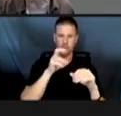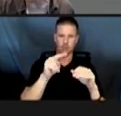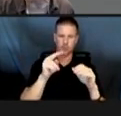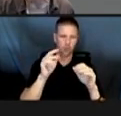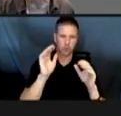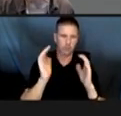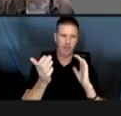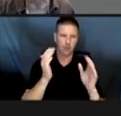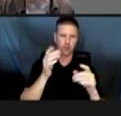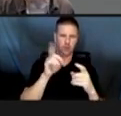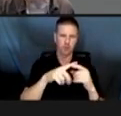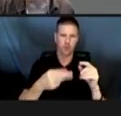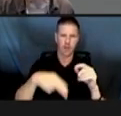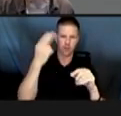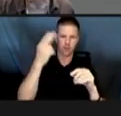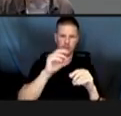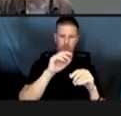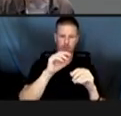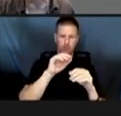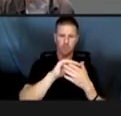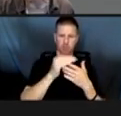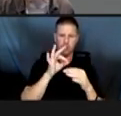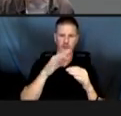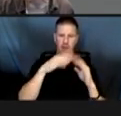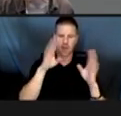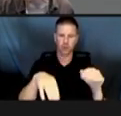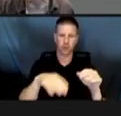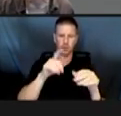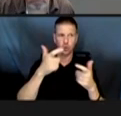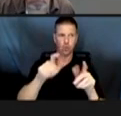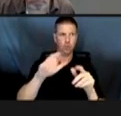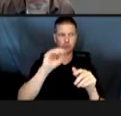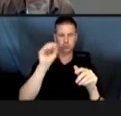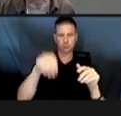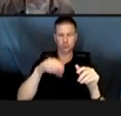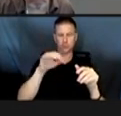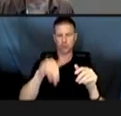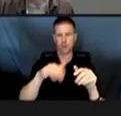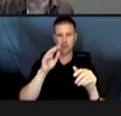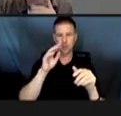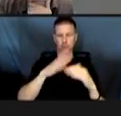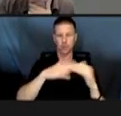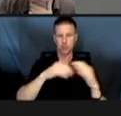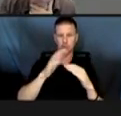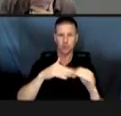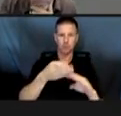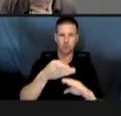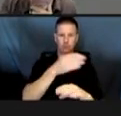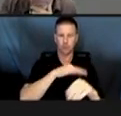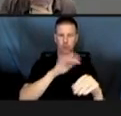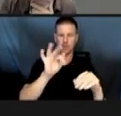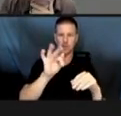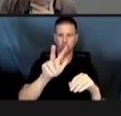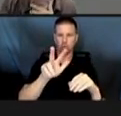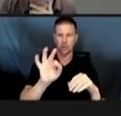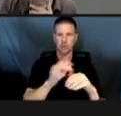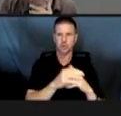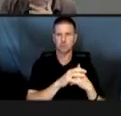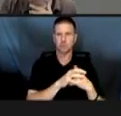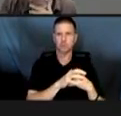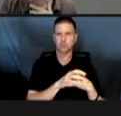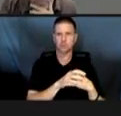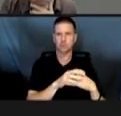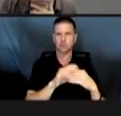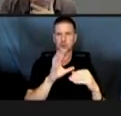close to the highest amount of housing, the largest percentage that was built before 1939.